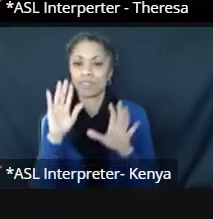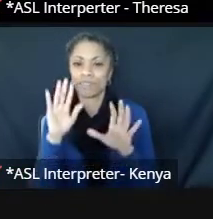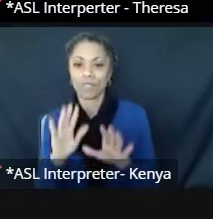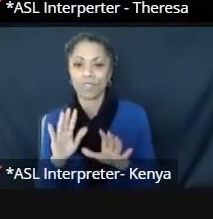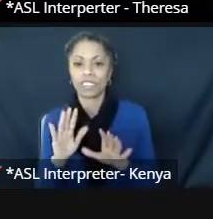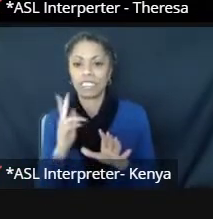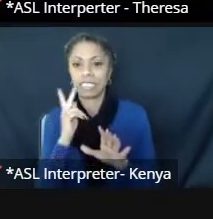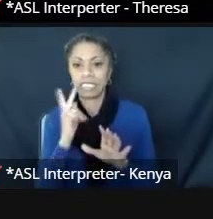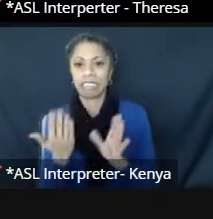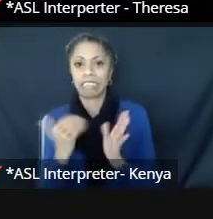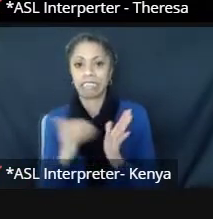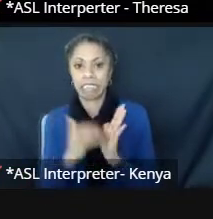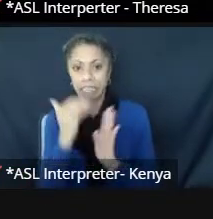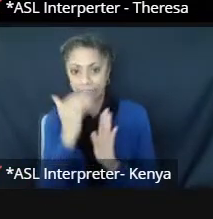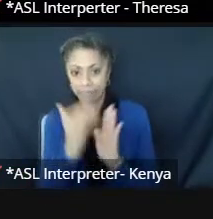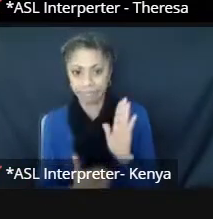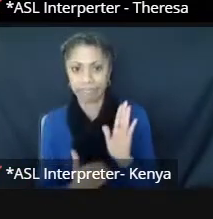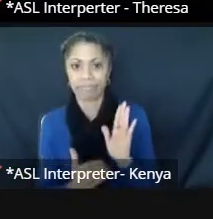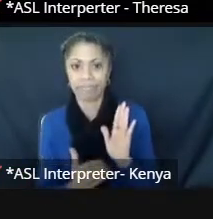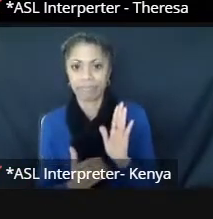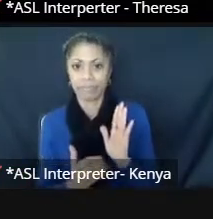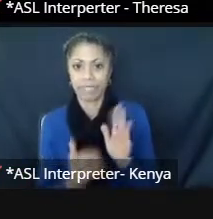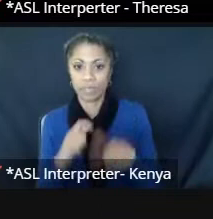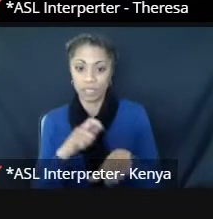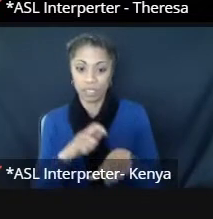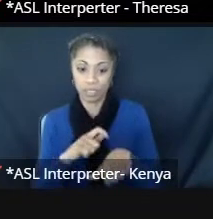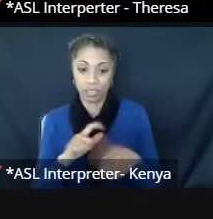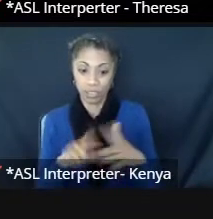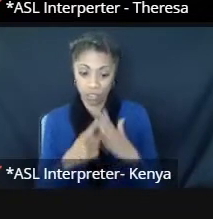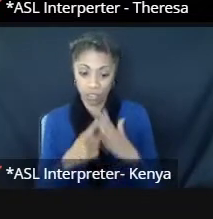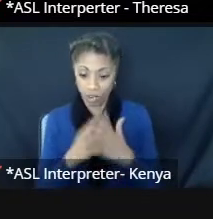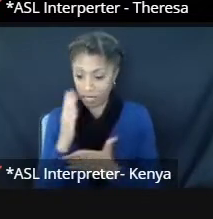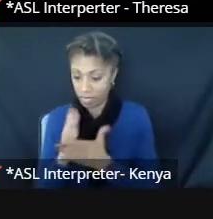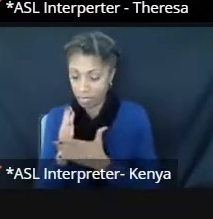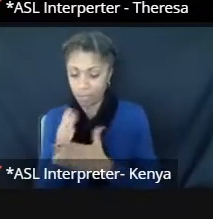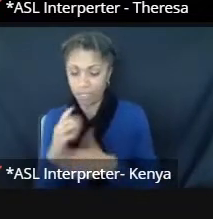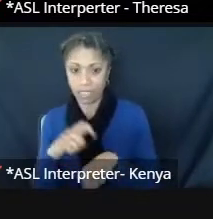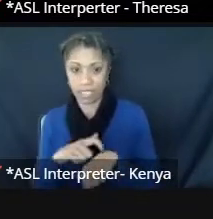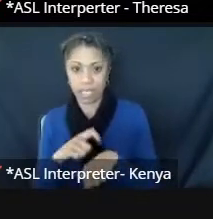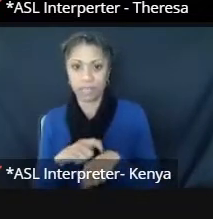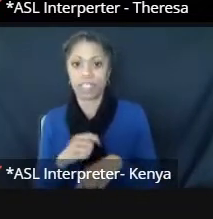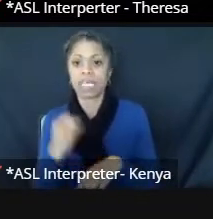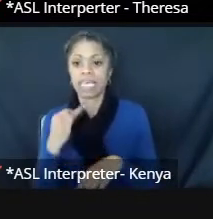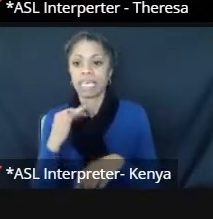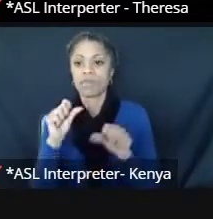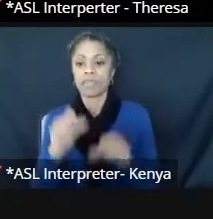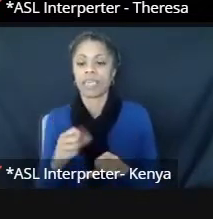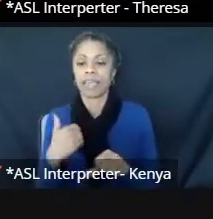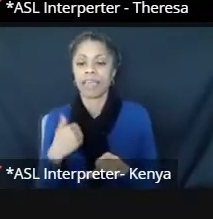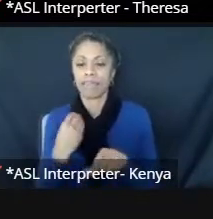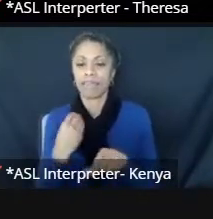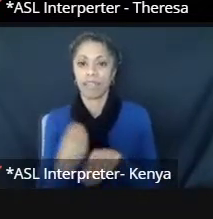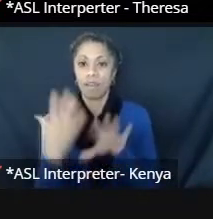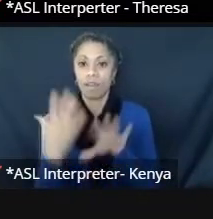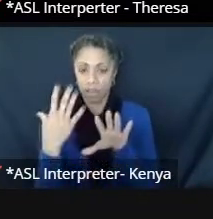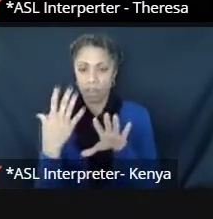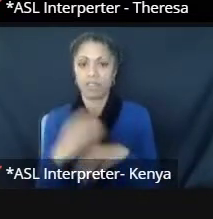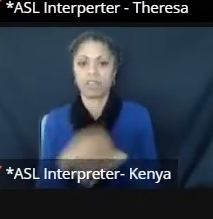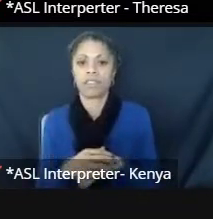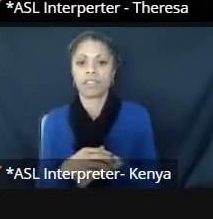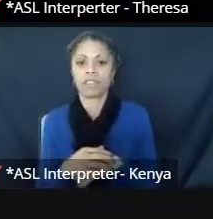once again, that we start and end on time. Use video on if you can, and also use your mic in the